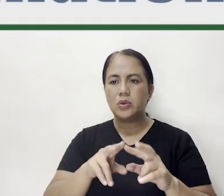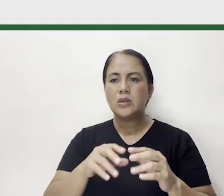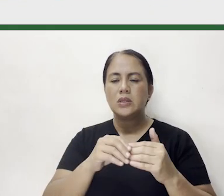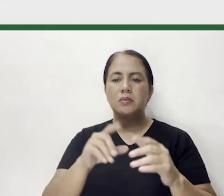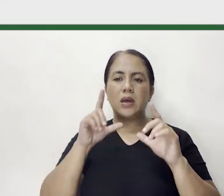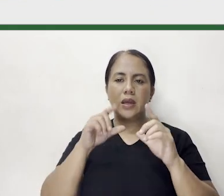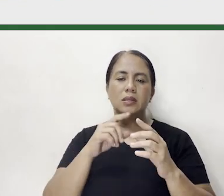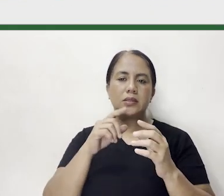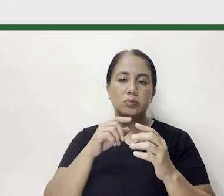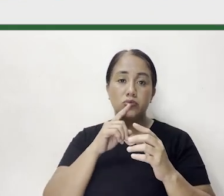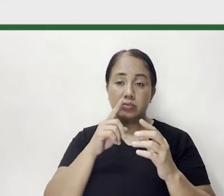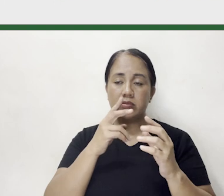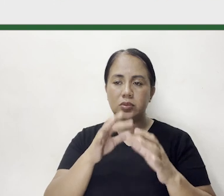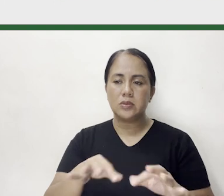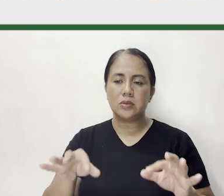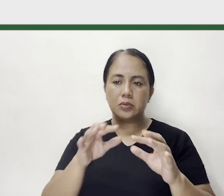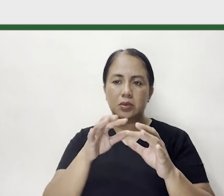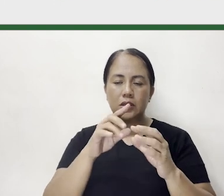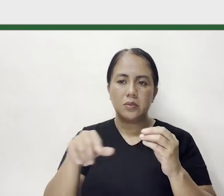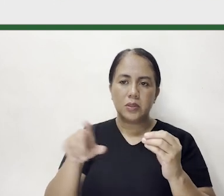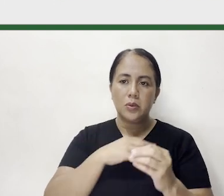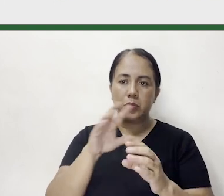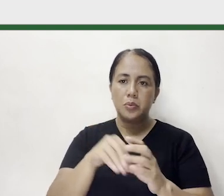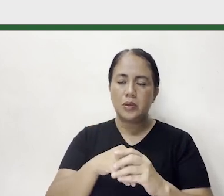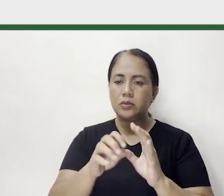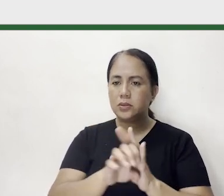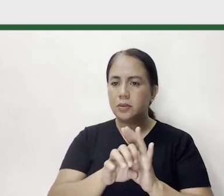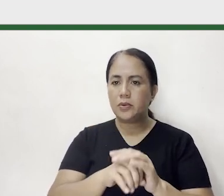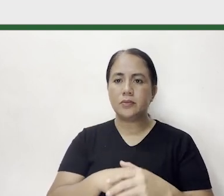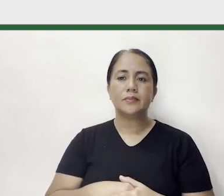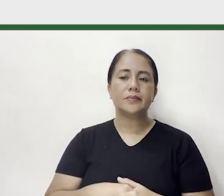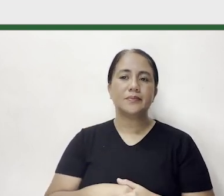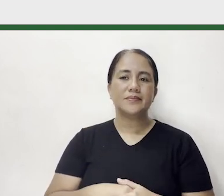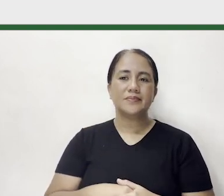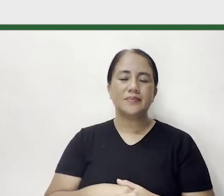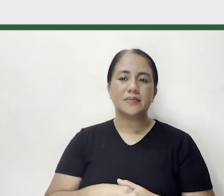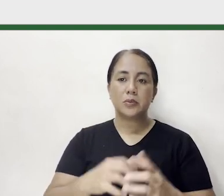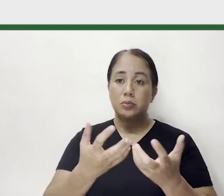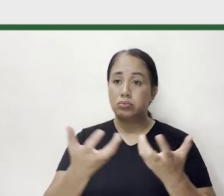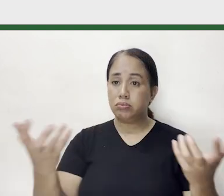value, leads to stigma and significant discrimination, including, for example,